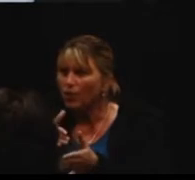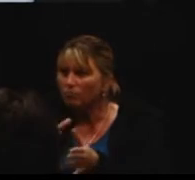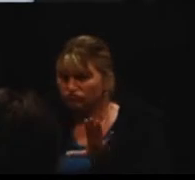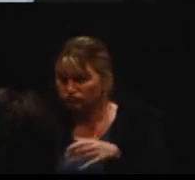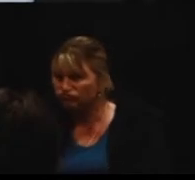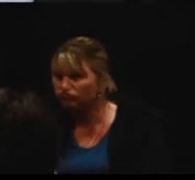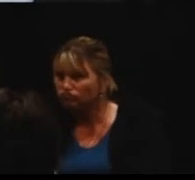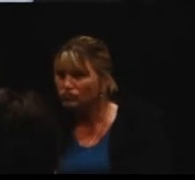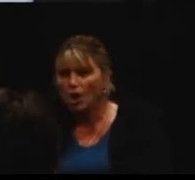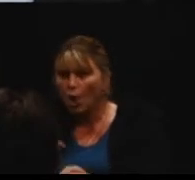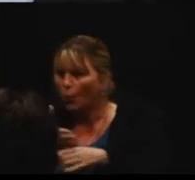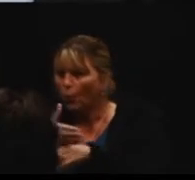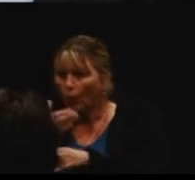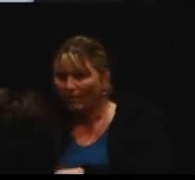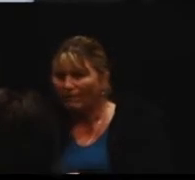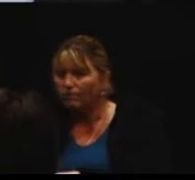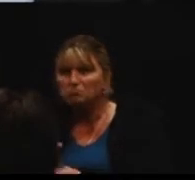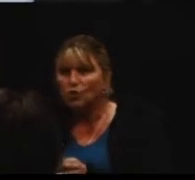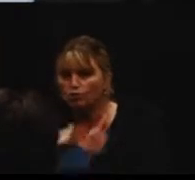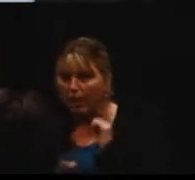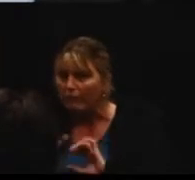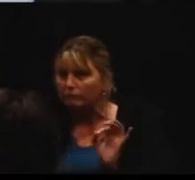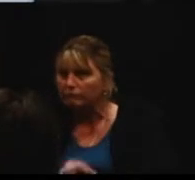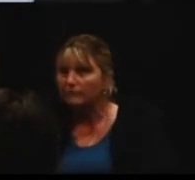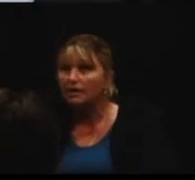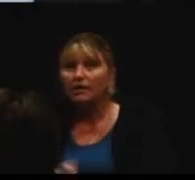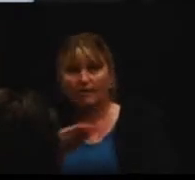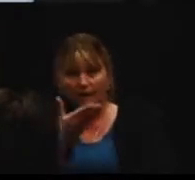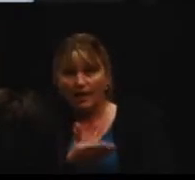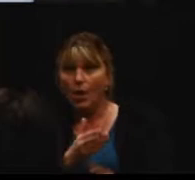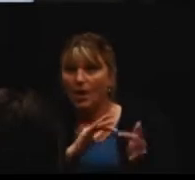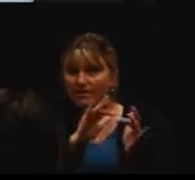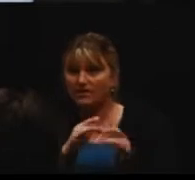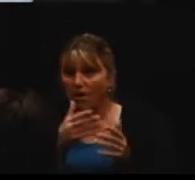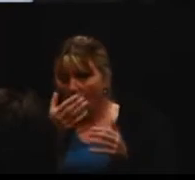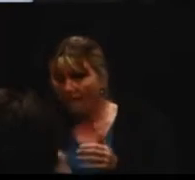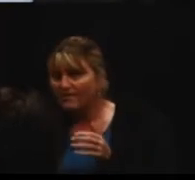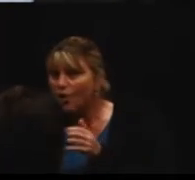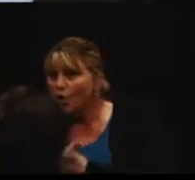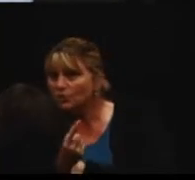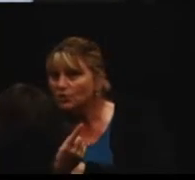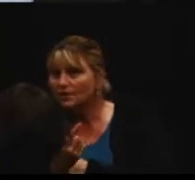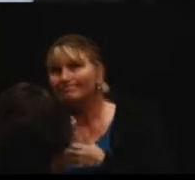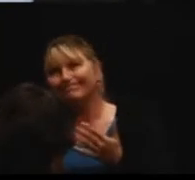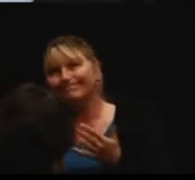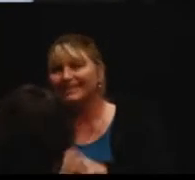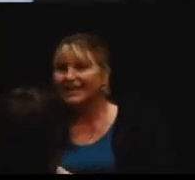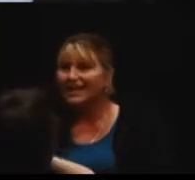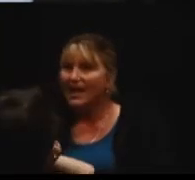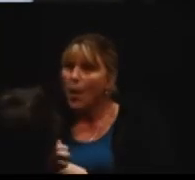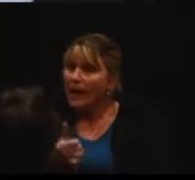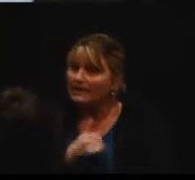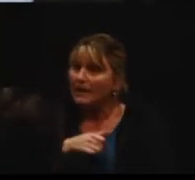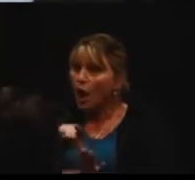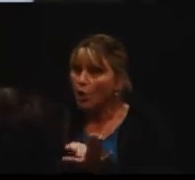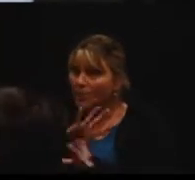youth who are not employed or doing training. Here we have the internet, and here we have the opportunity, the kind of things that we expect our youth